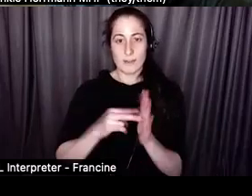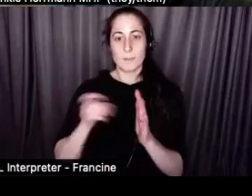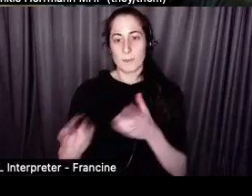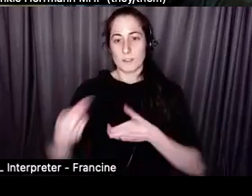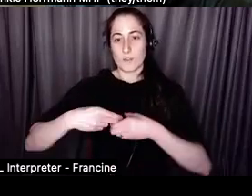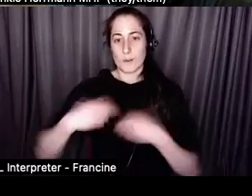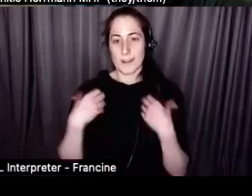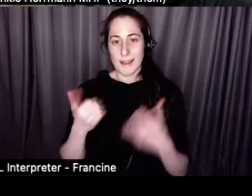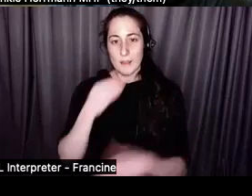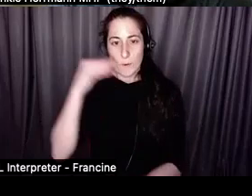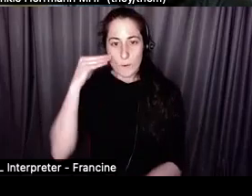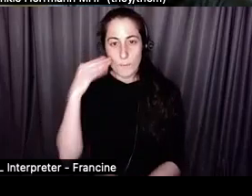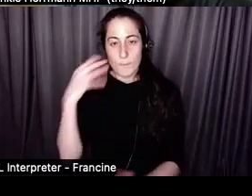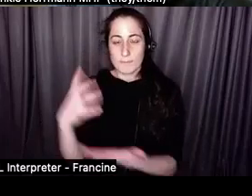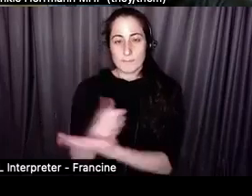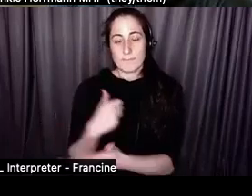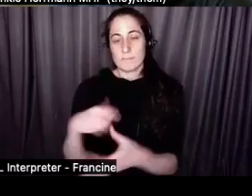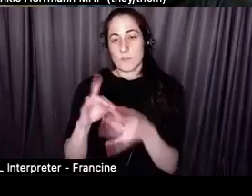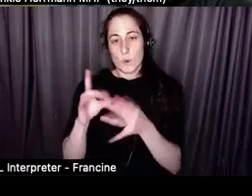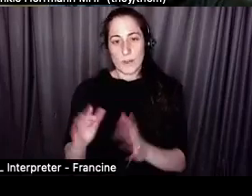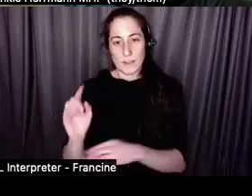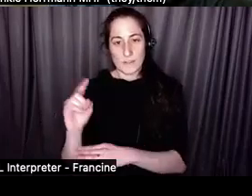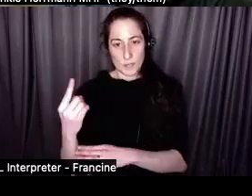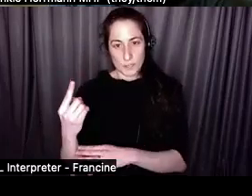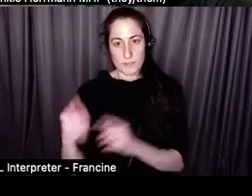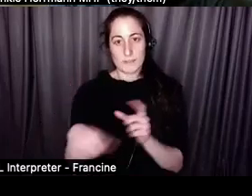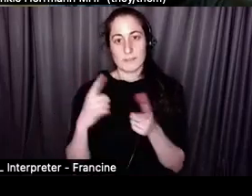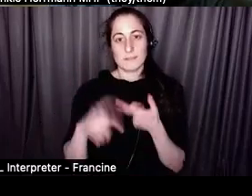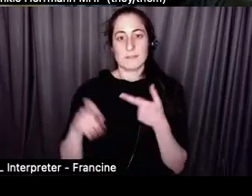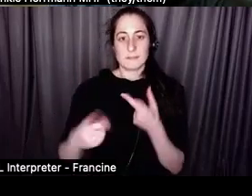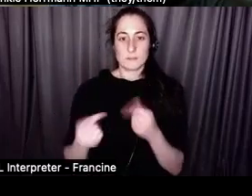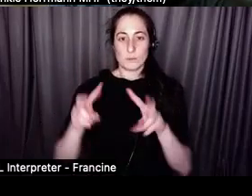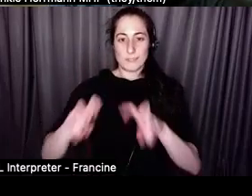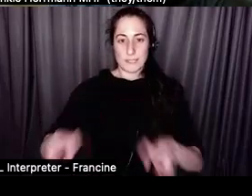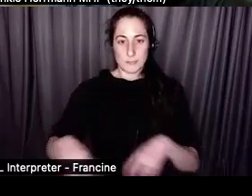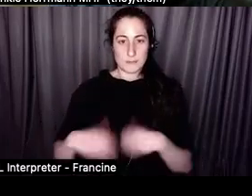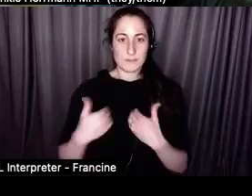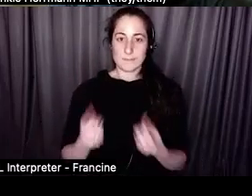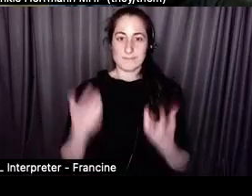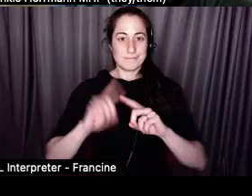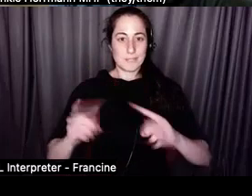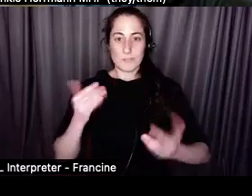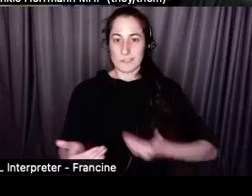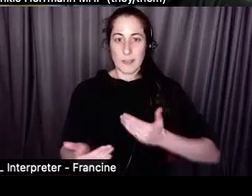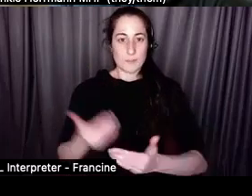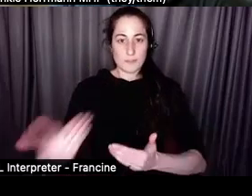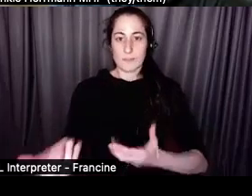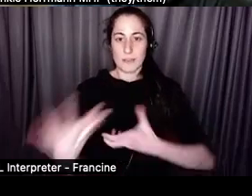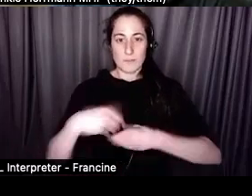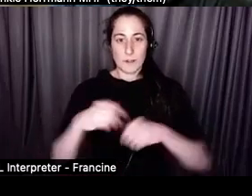home, get the care coordinator first. Then you have to do an assessment, and there's a lot of different steps in getting those